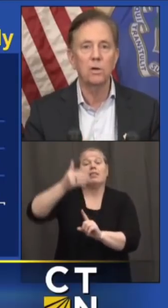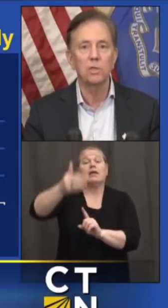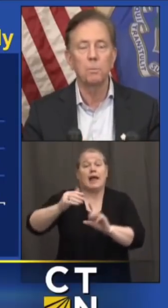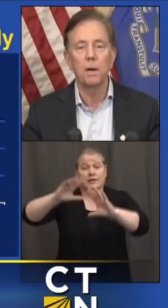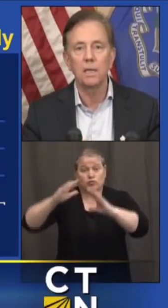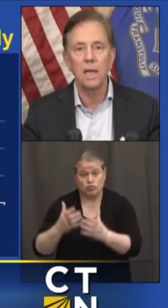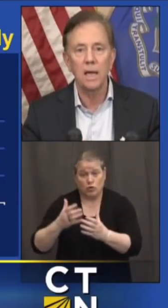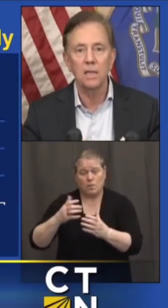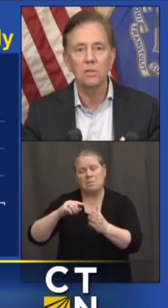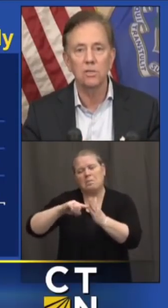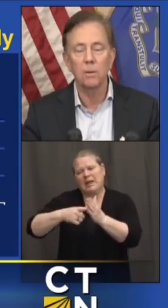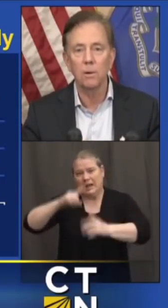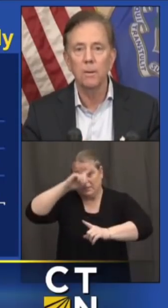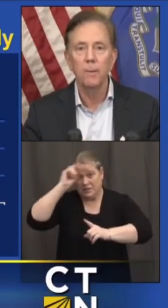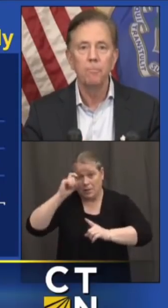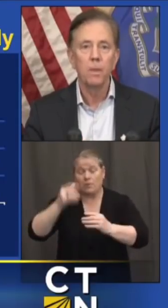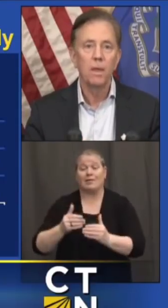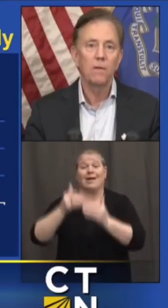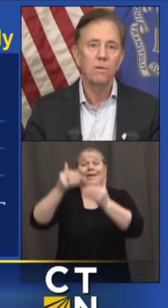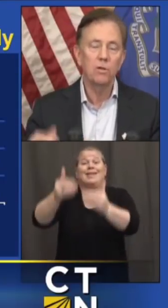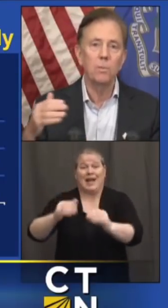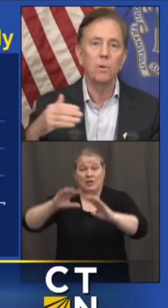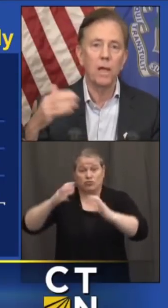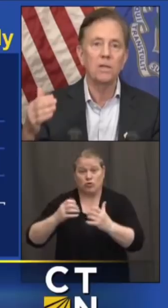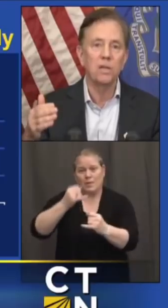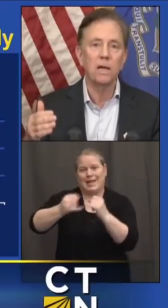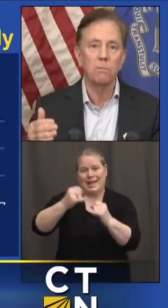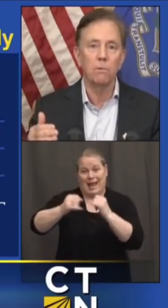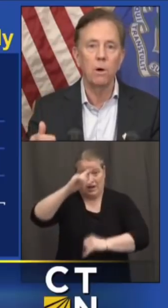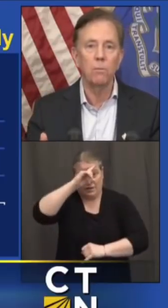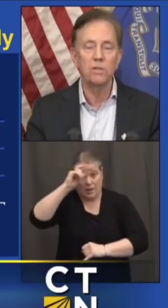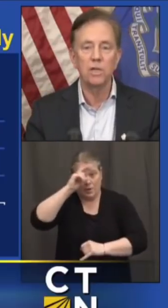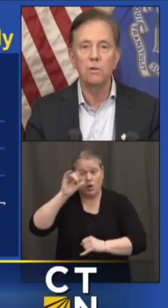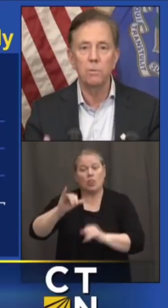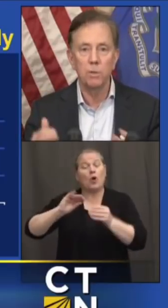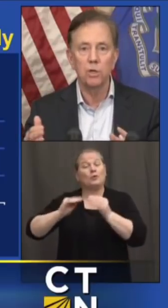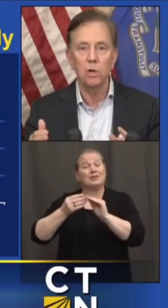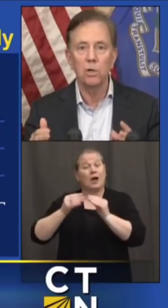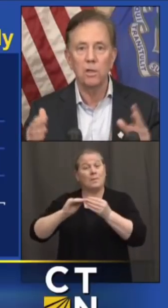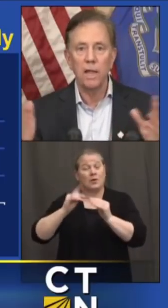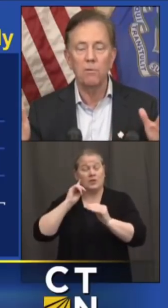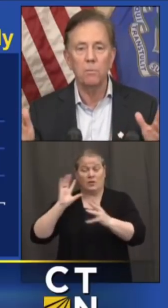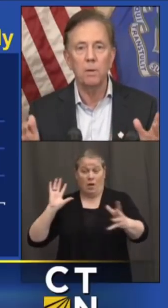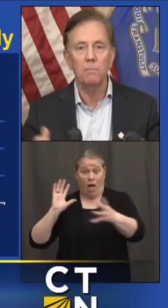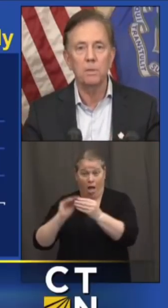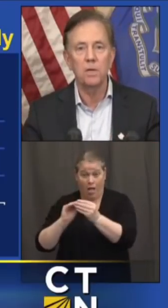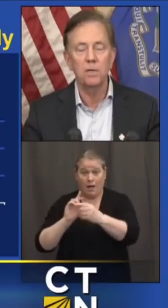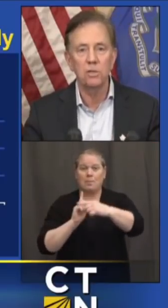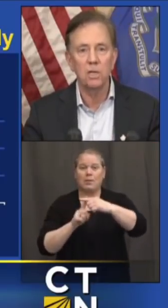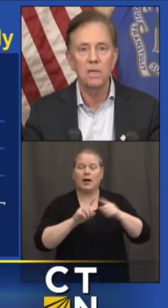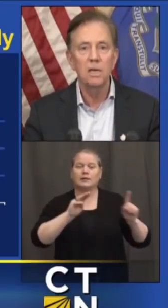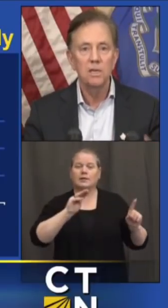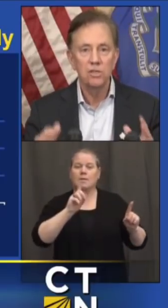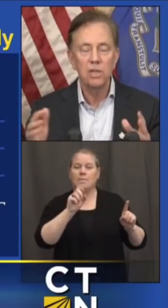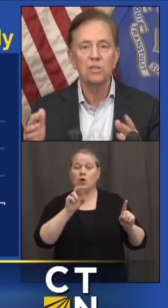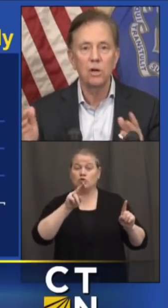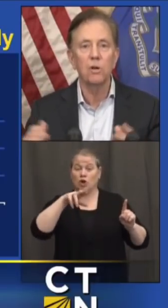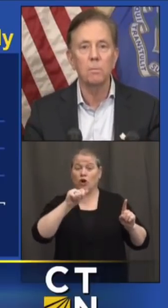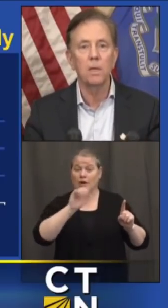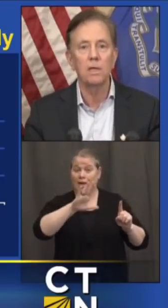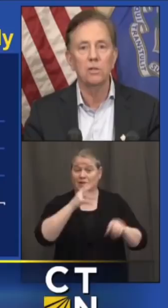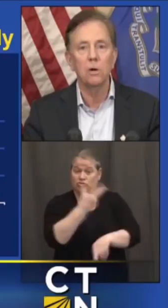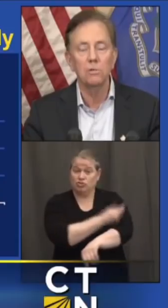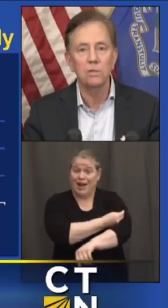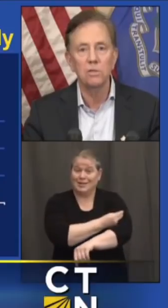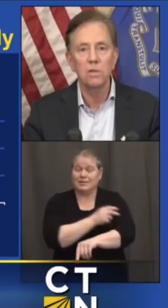last tranche by the end of summer. If you double that down with what we see with Moderna, that would be potentially